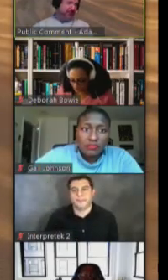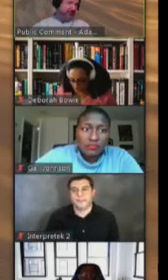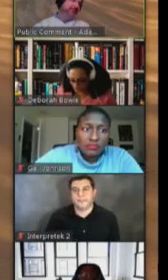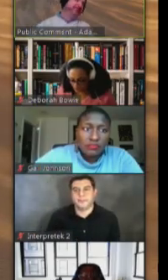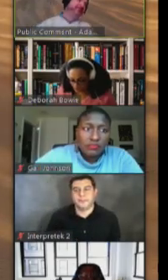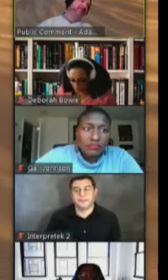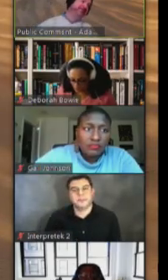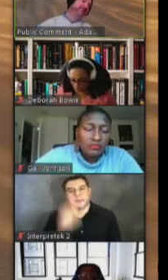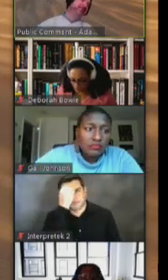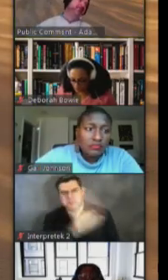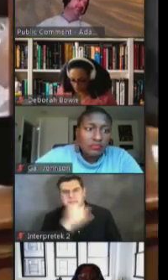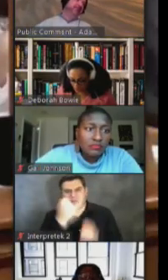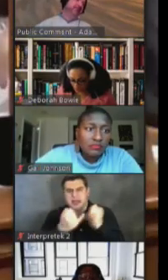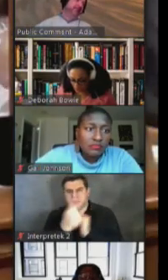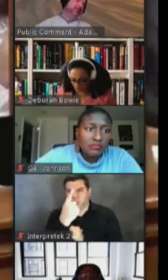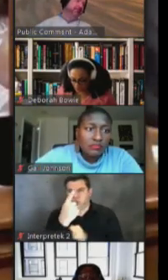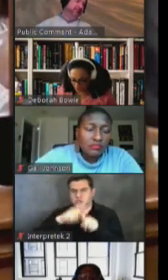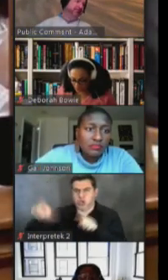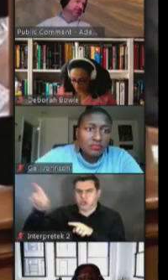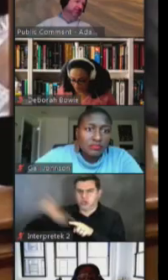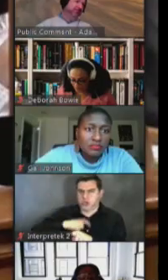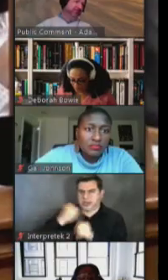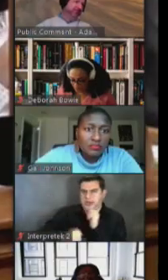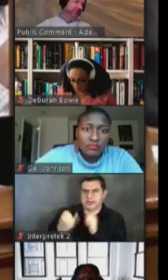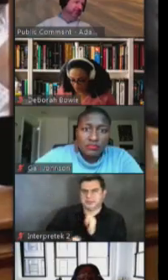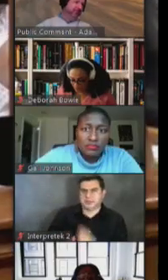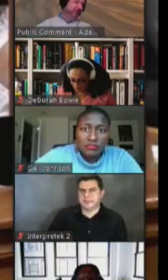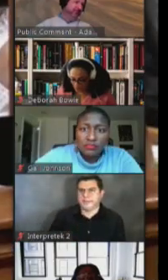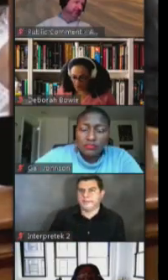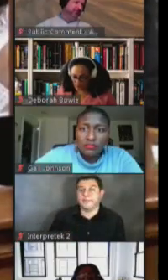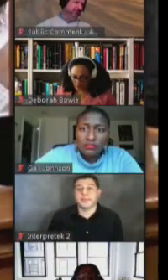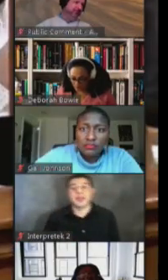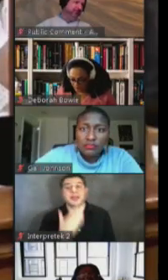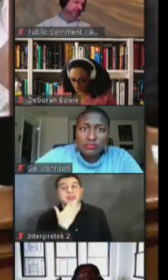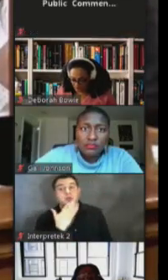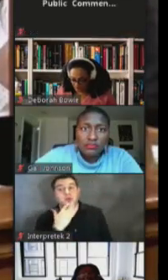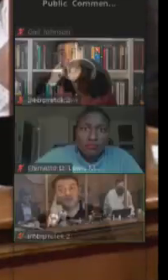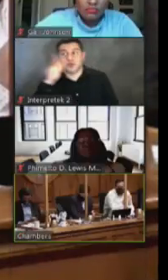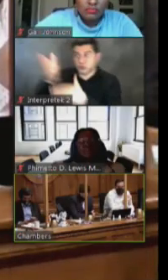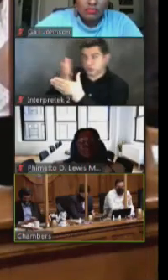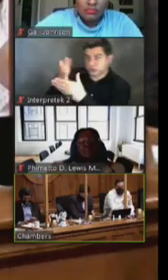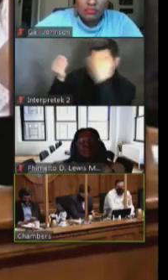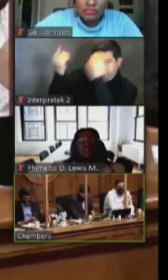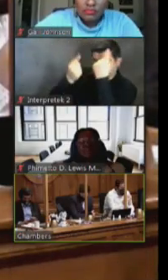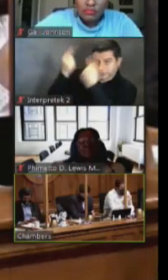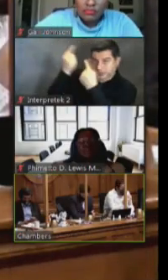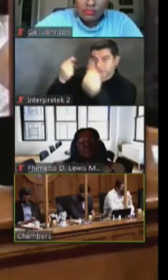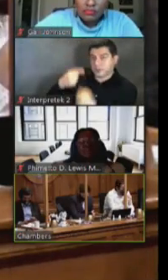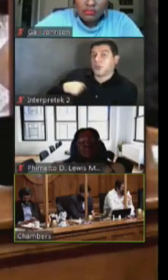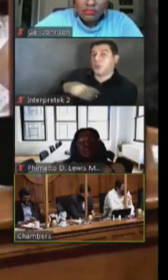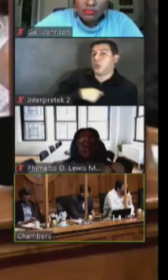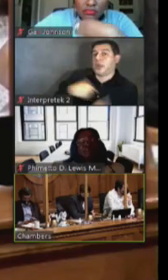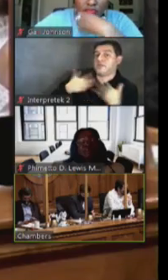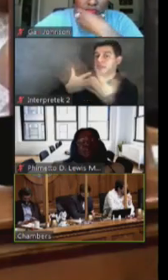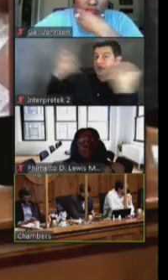yours. Okay, thank you, everyone, for sharing your thoughts with us. We have a lot of work ahead of us, clearly, but